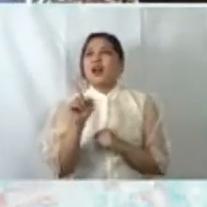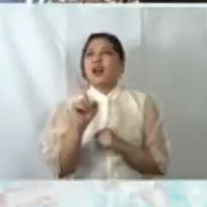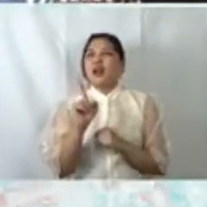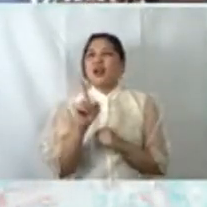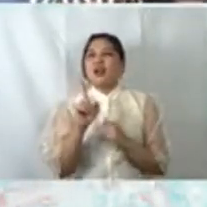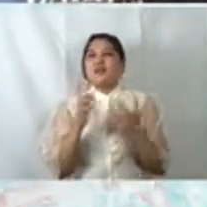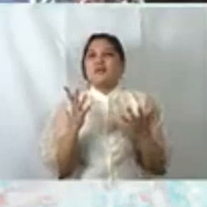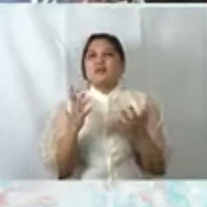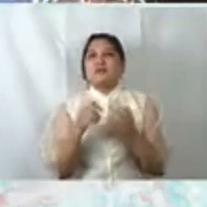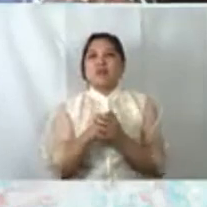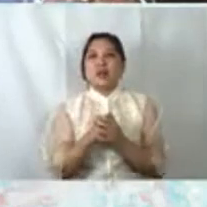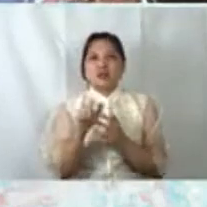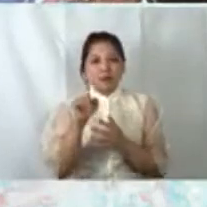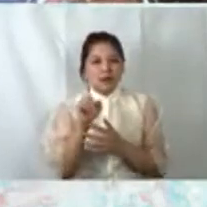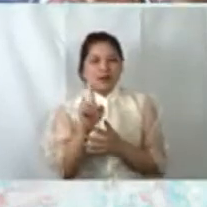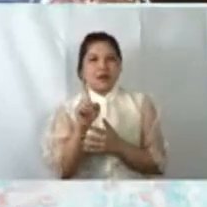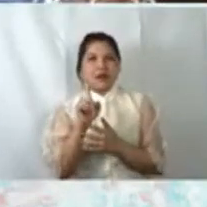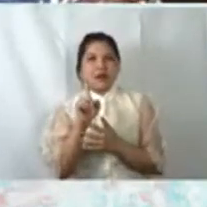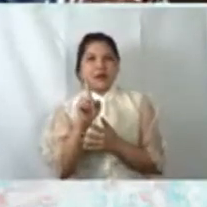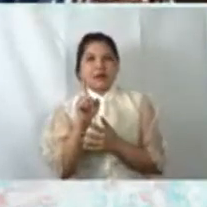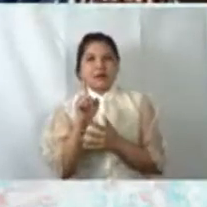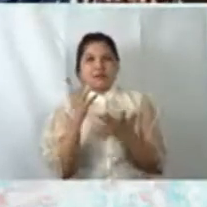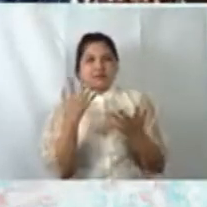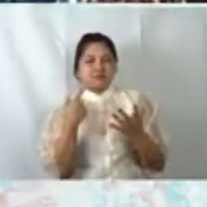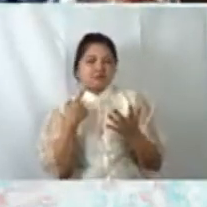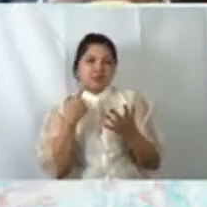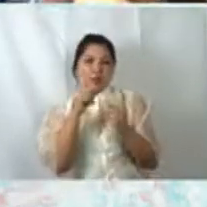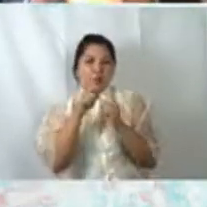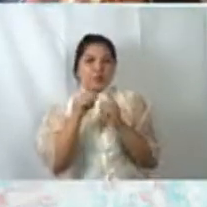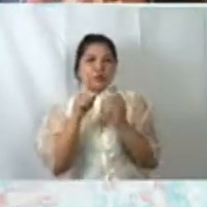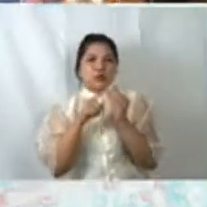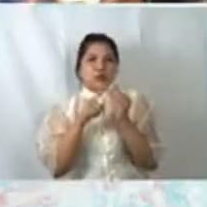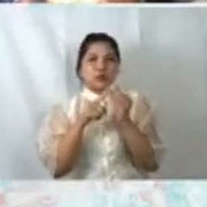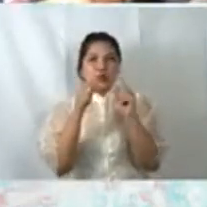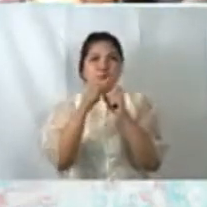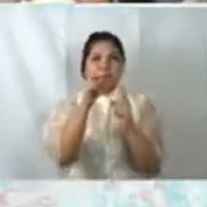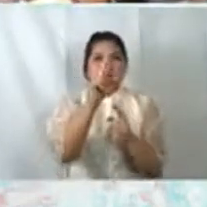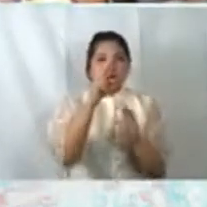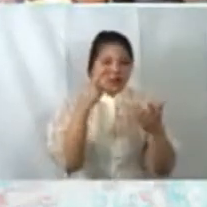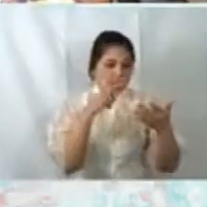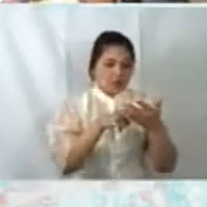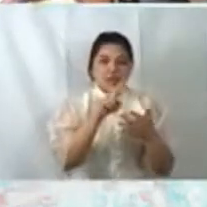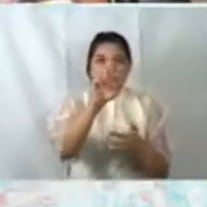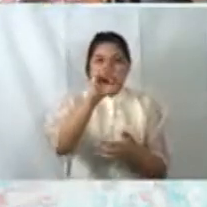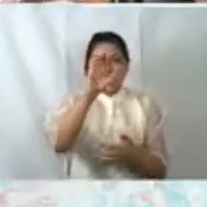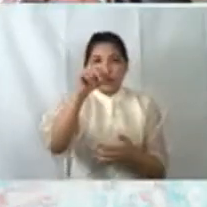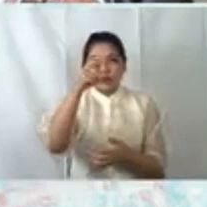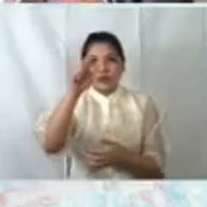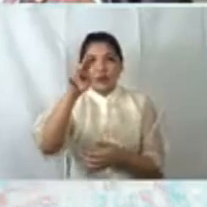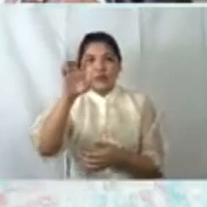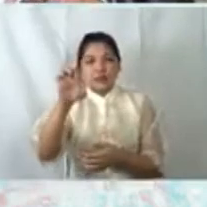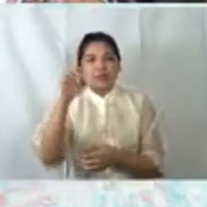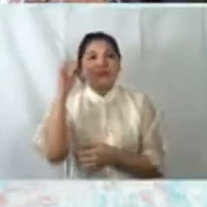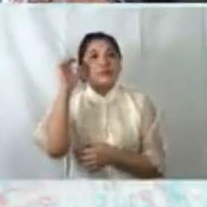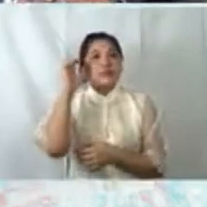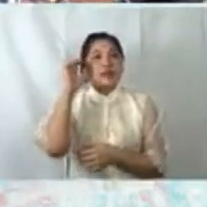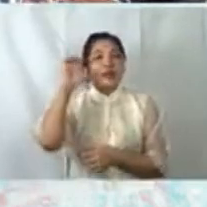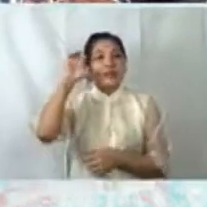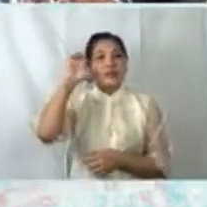the wording recognizing? Okay. General Emilio Aguinaldo, when that happens,